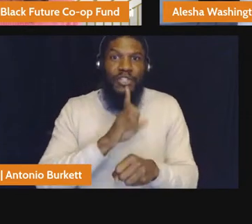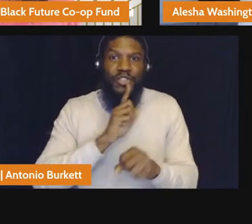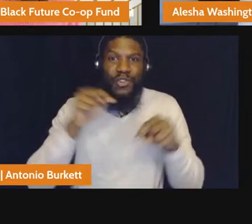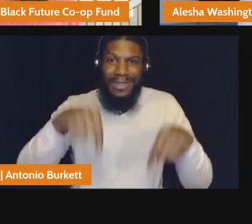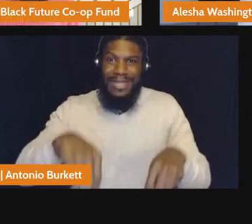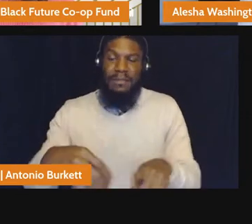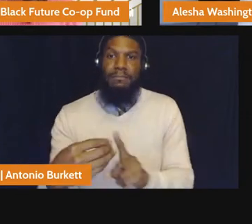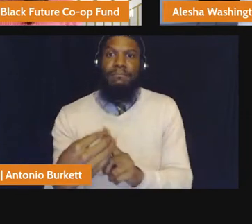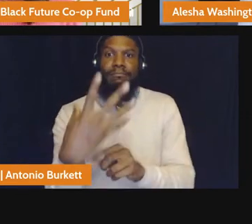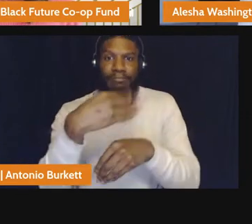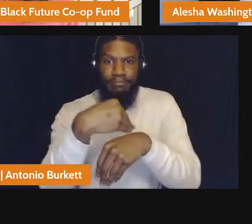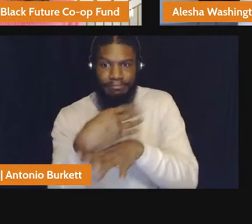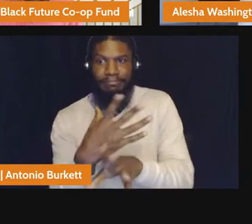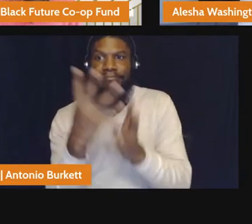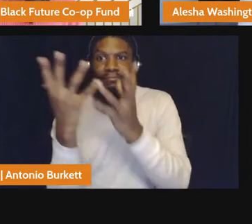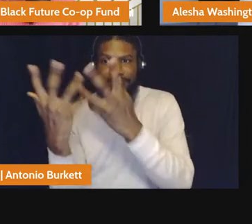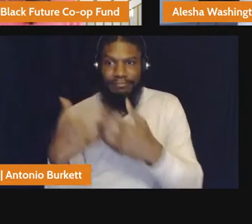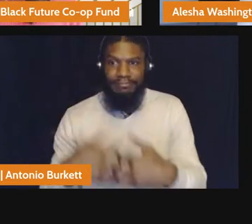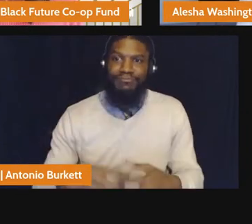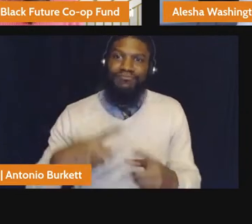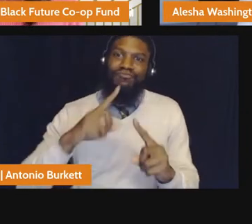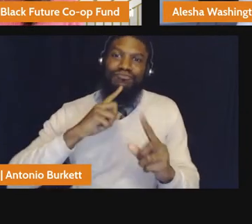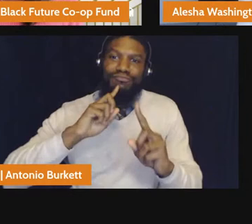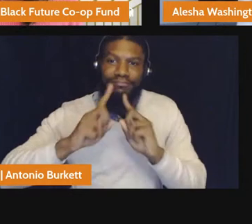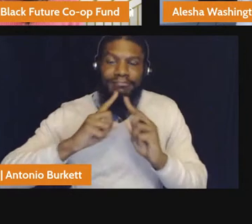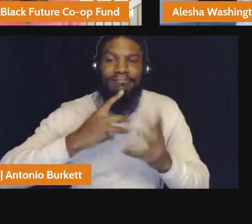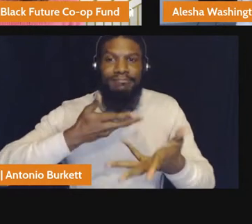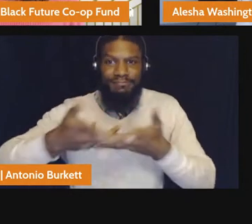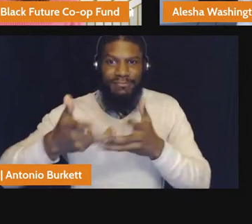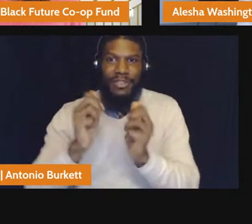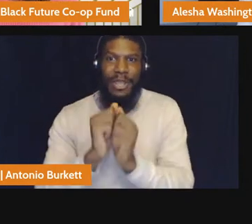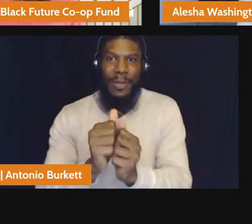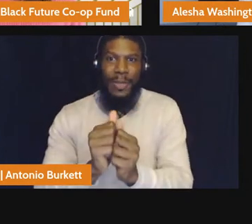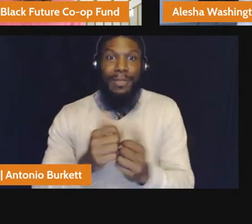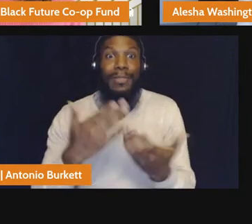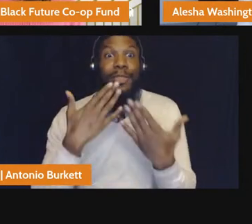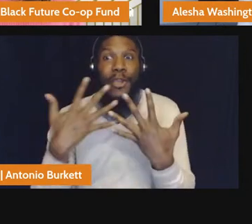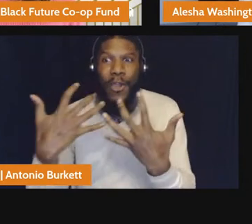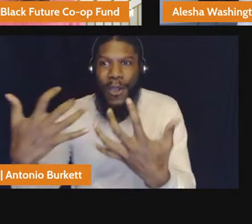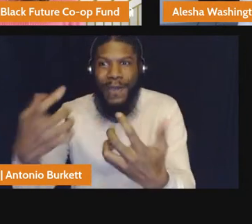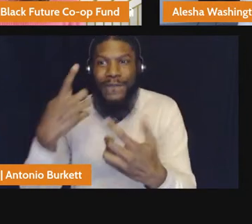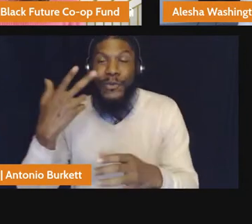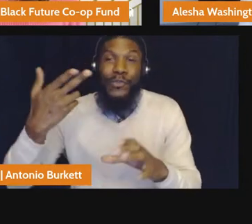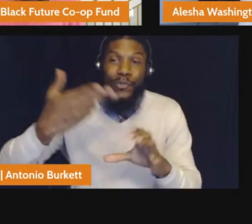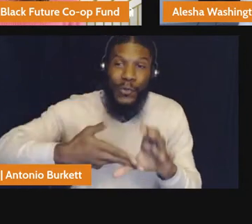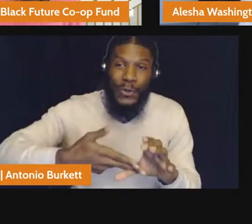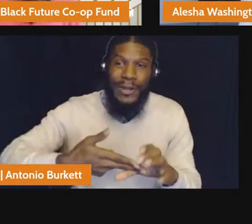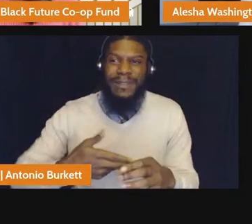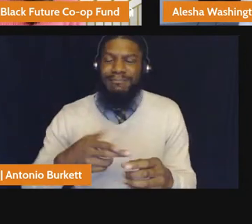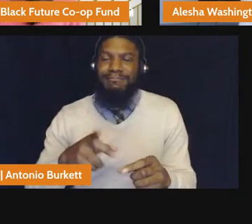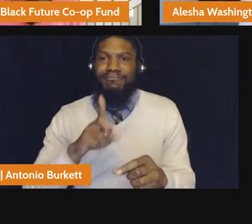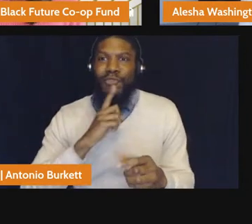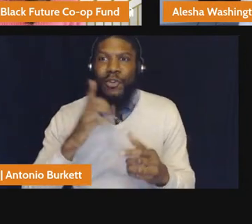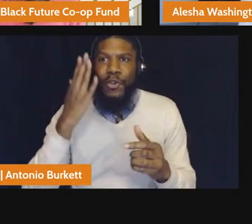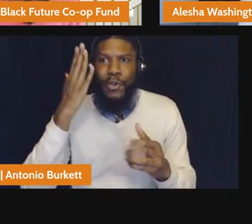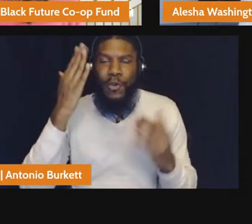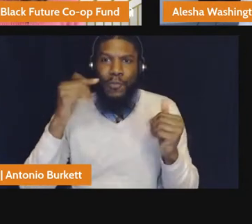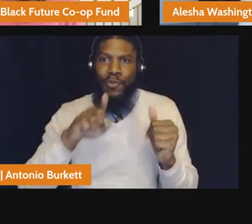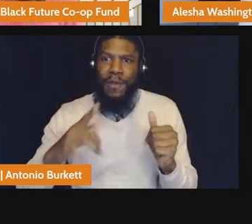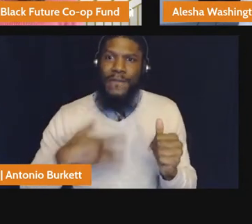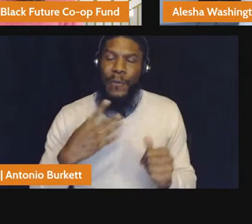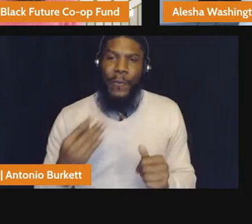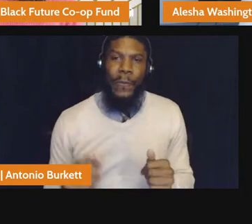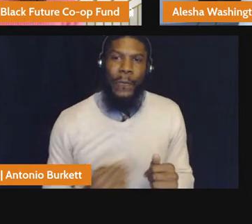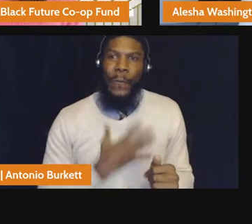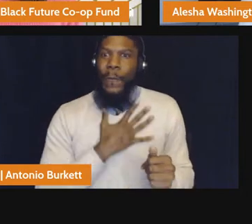together. Thank you all, our audience, for joining. I hope that you feel enriched by this conversation.